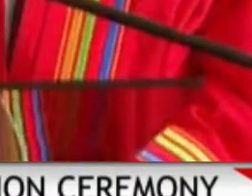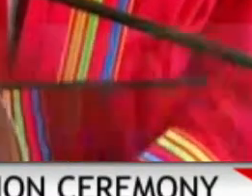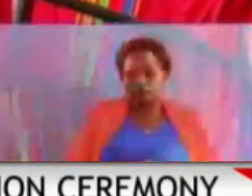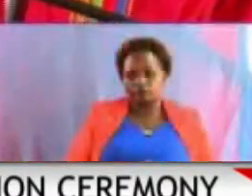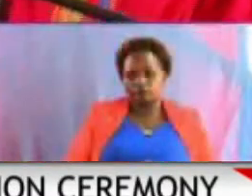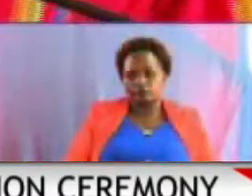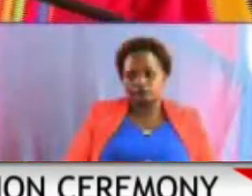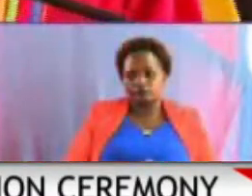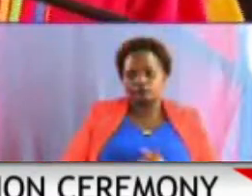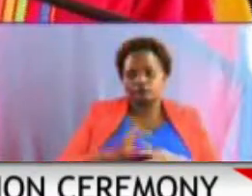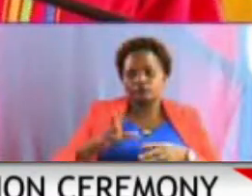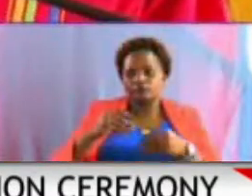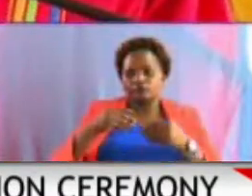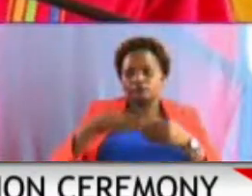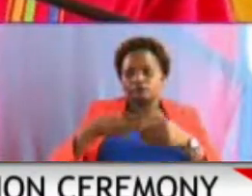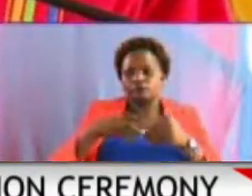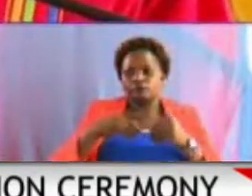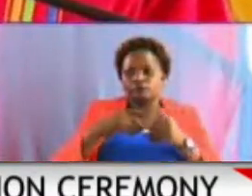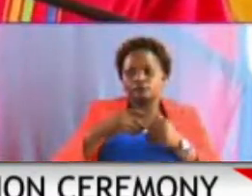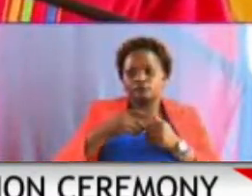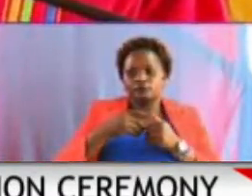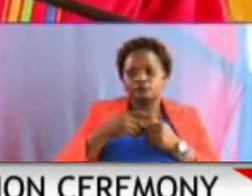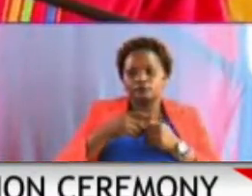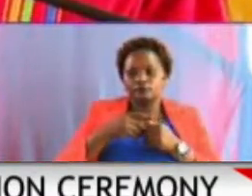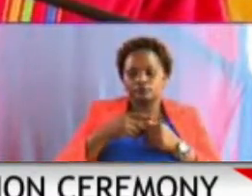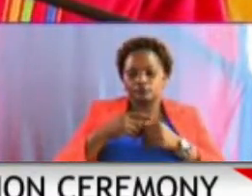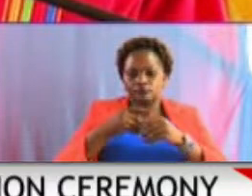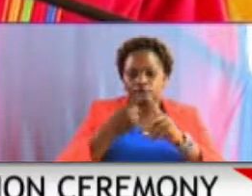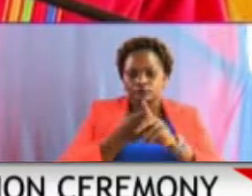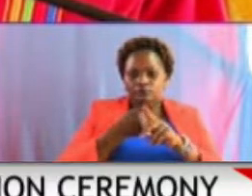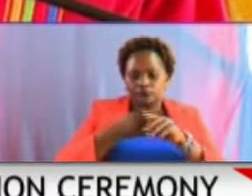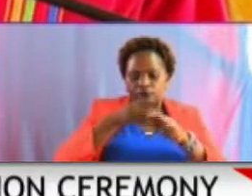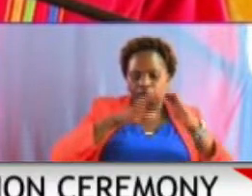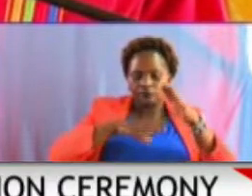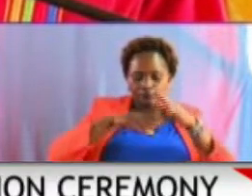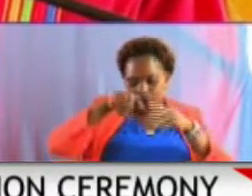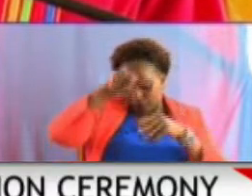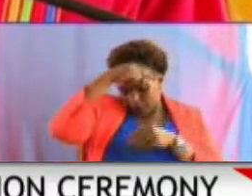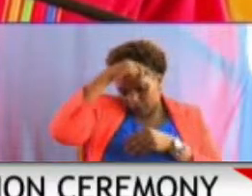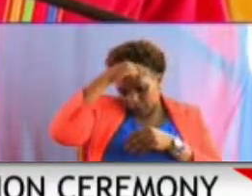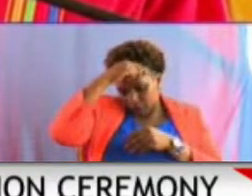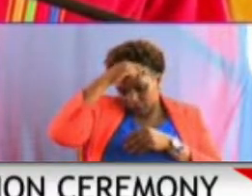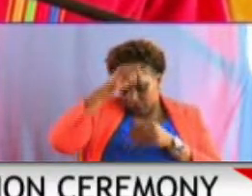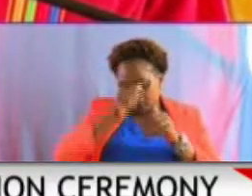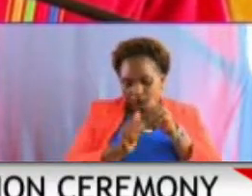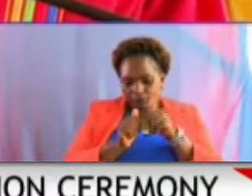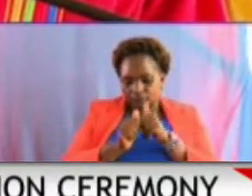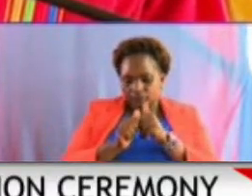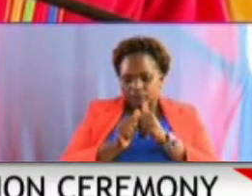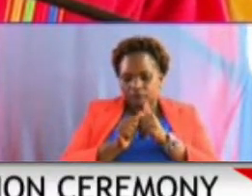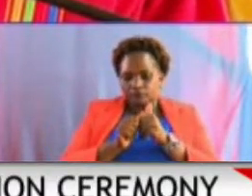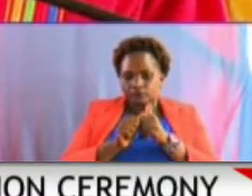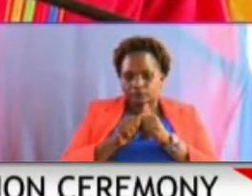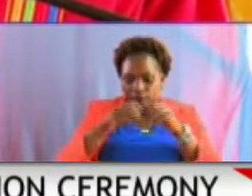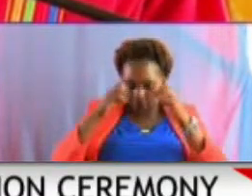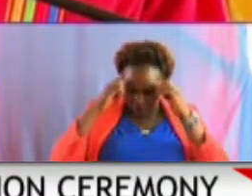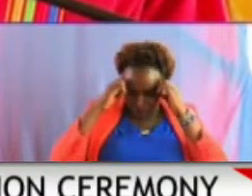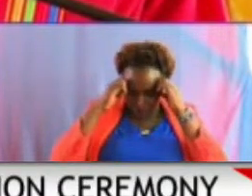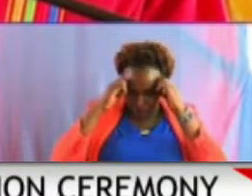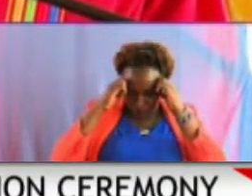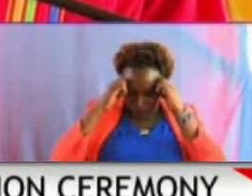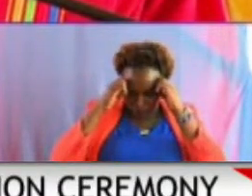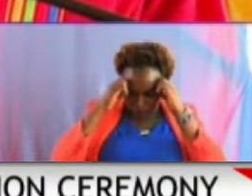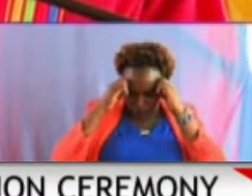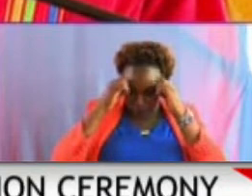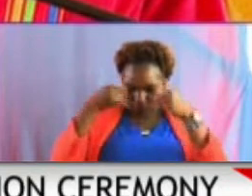I admit the persons named to the respective undergraduate degrees for which they have been educated,